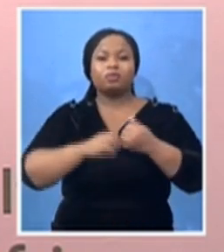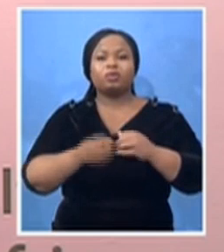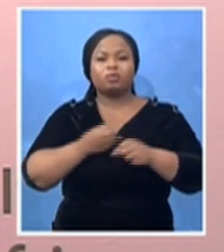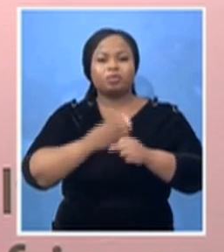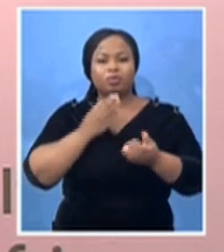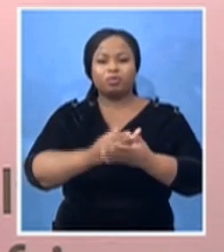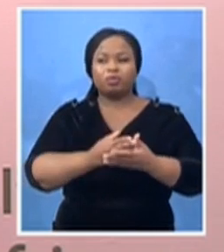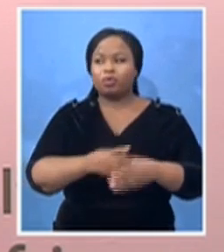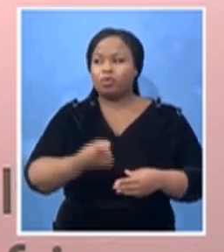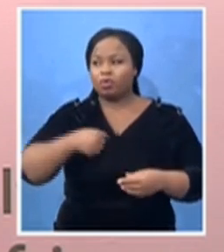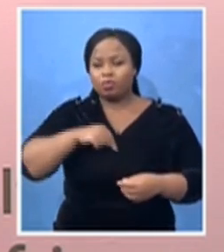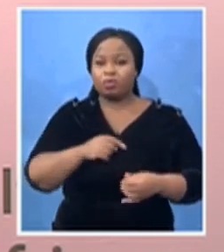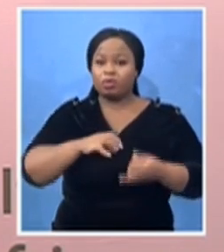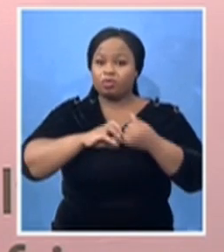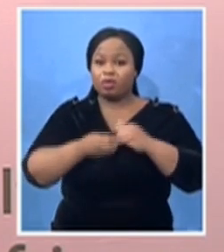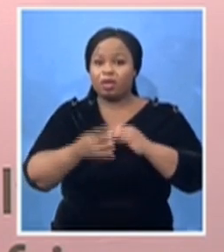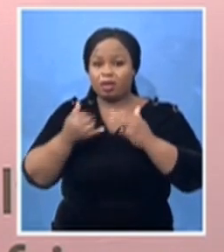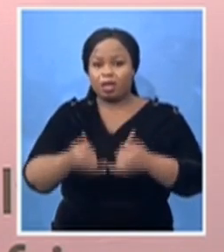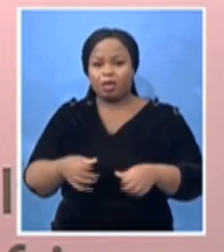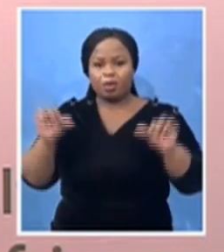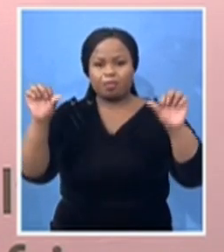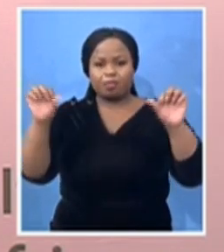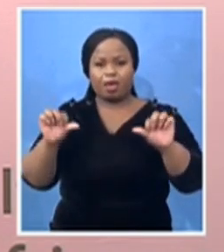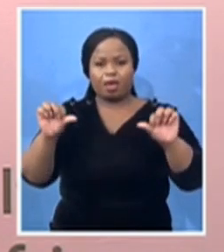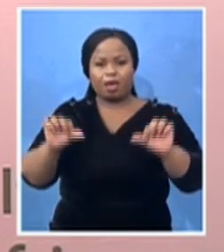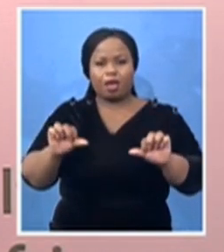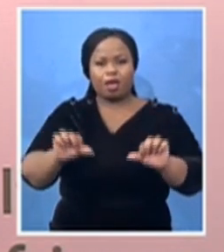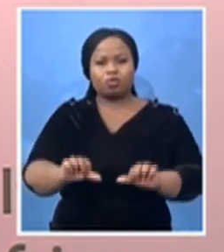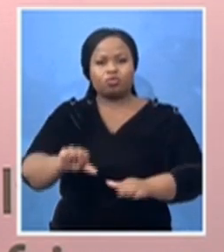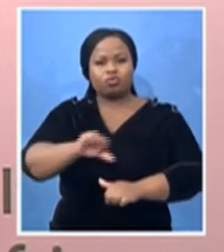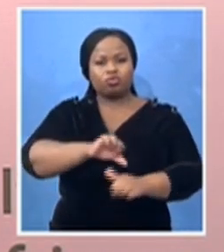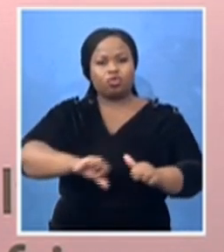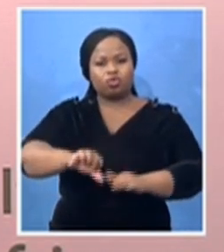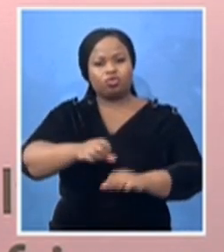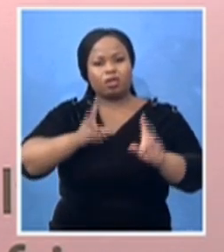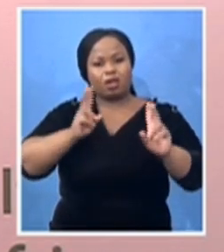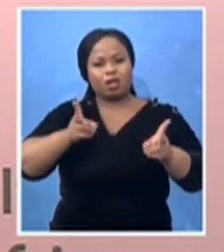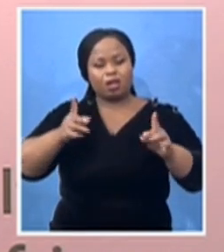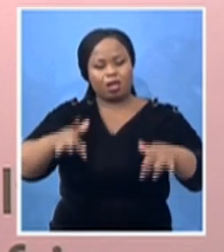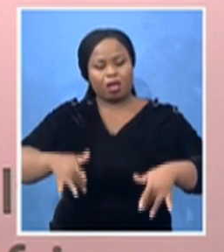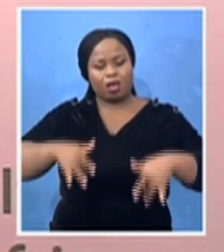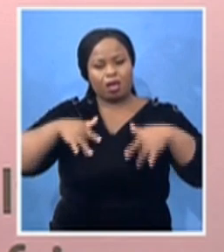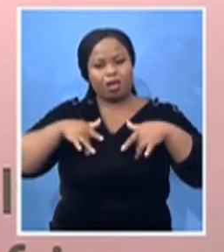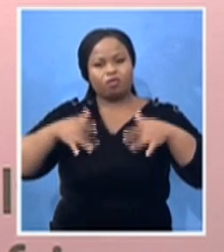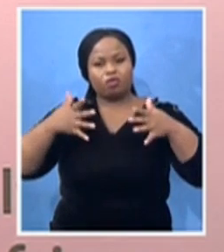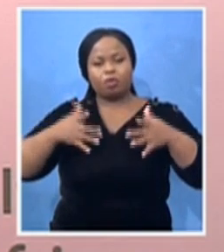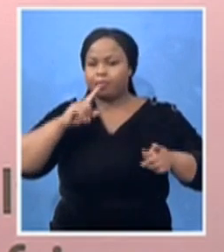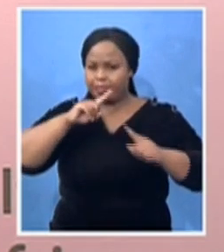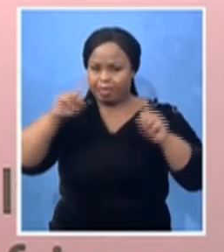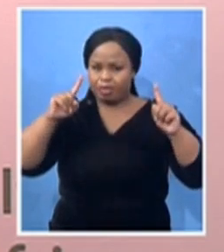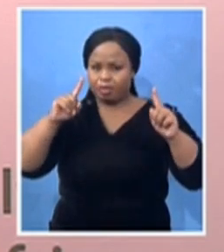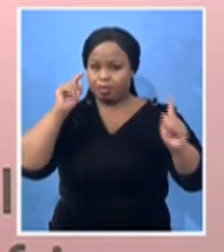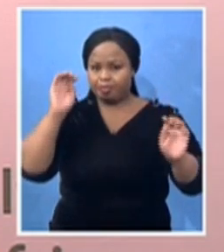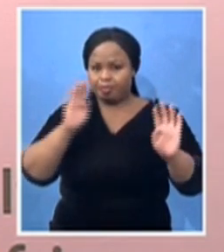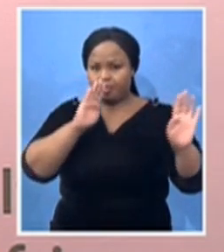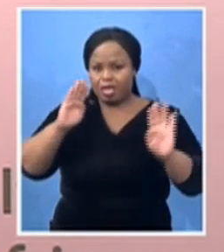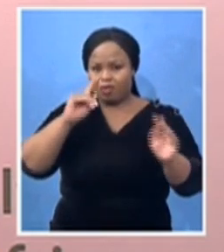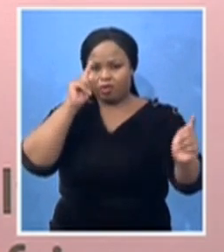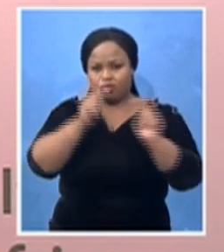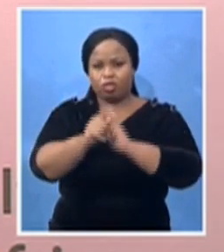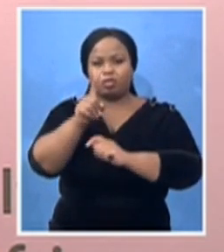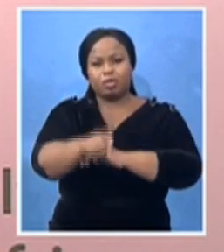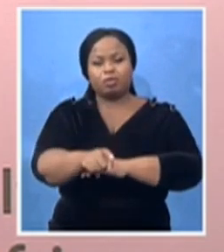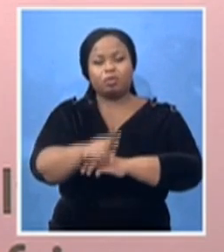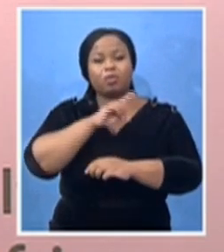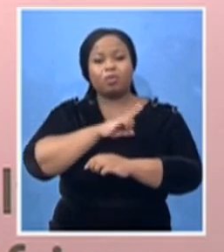social life, there has to be a change. The change in behavior is what's going to save the country. And therefore, we